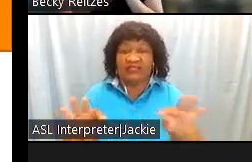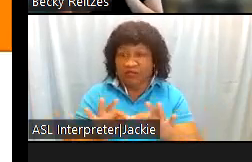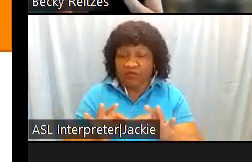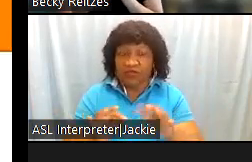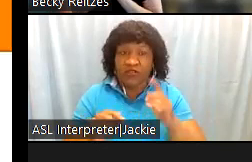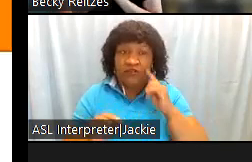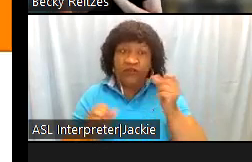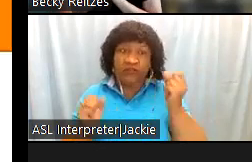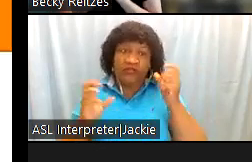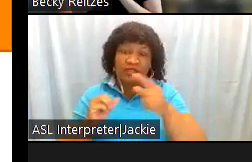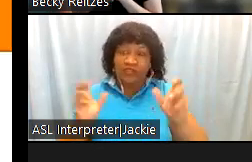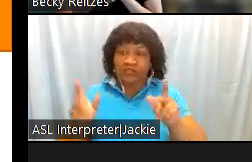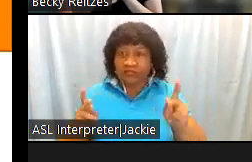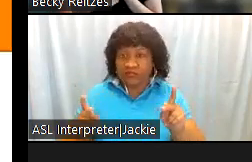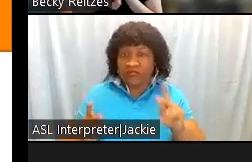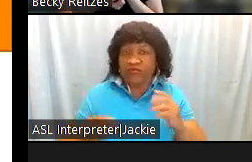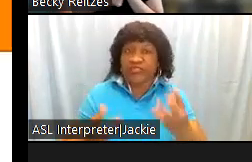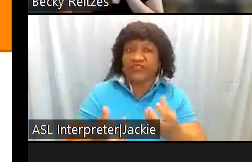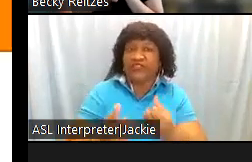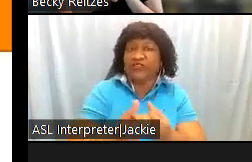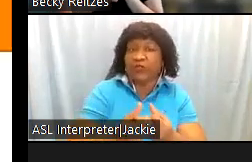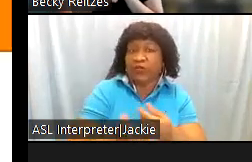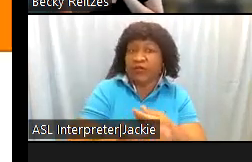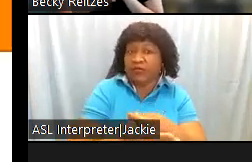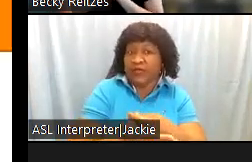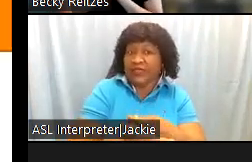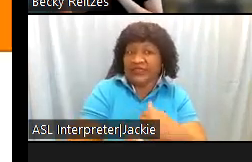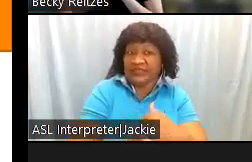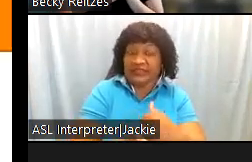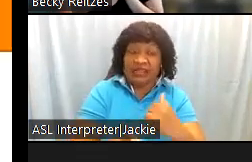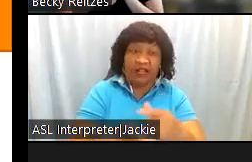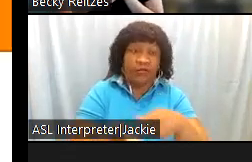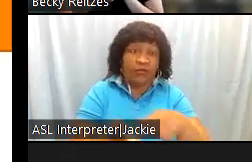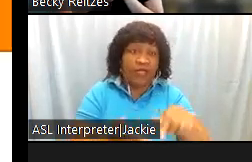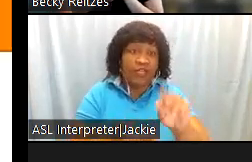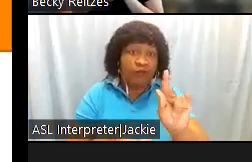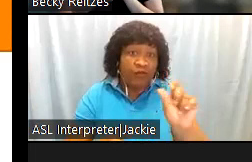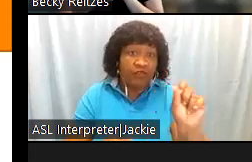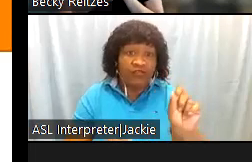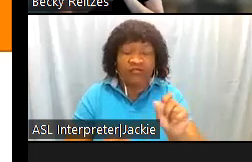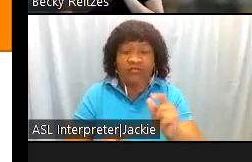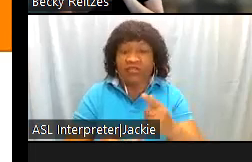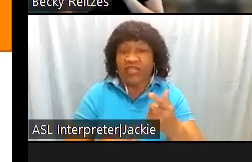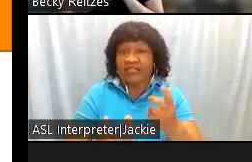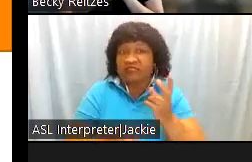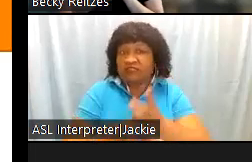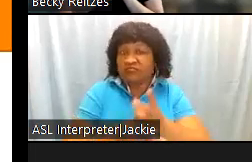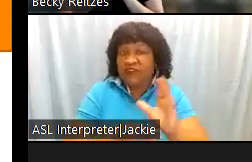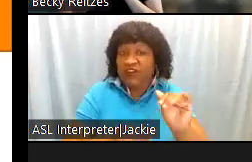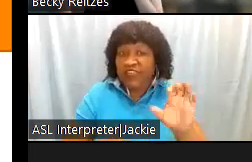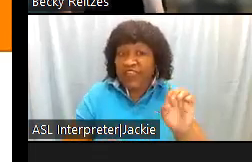many folks, support around money assistance and paying bills, and coordinating for care,